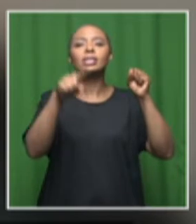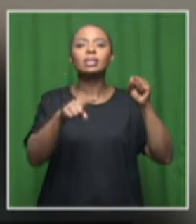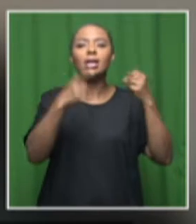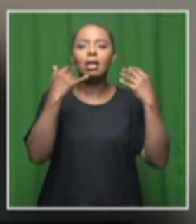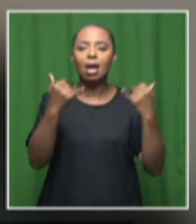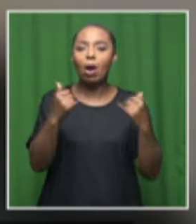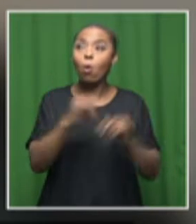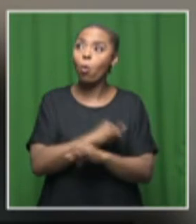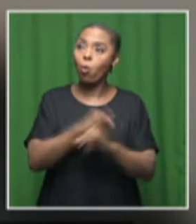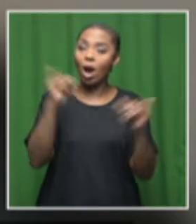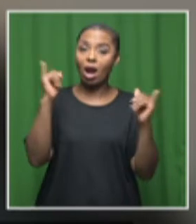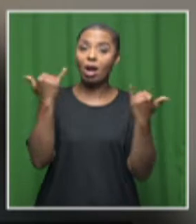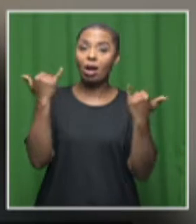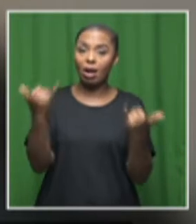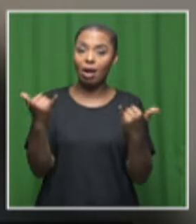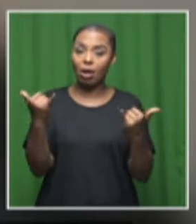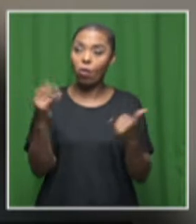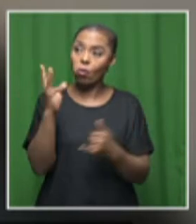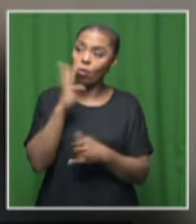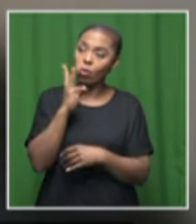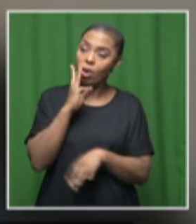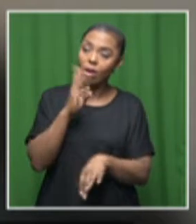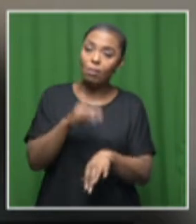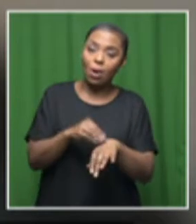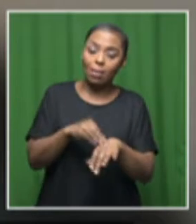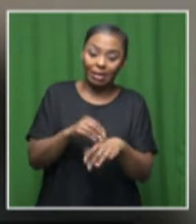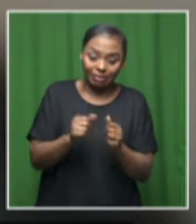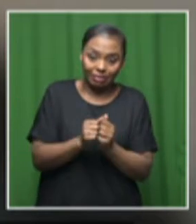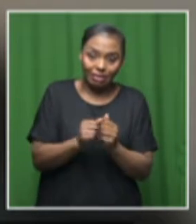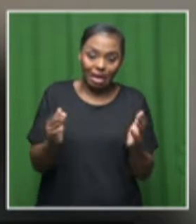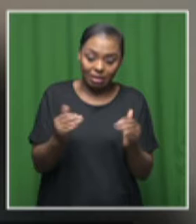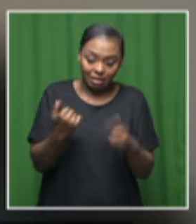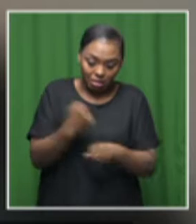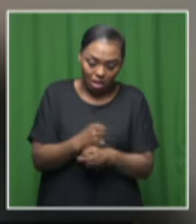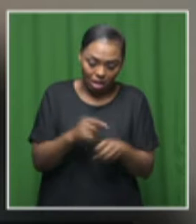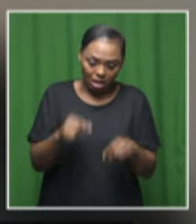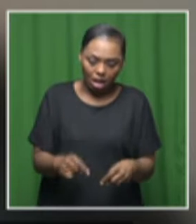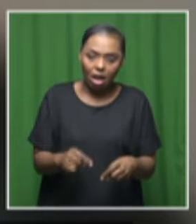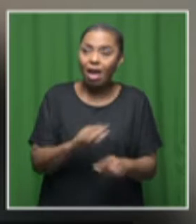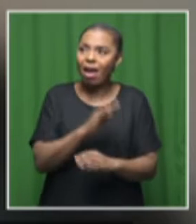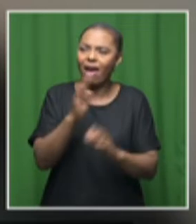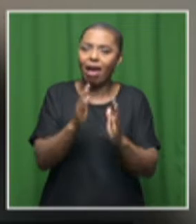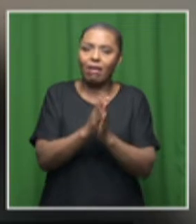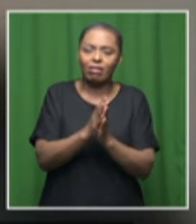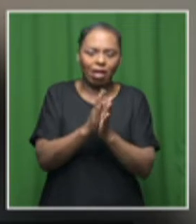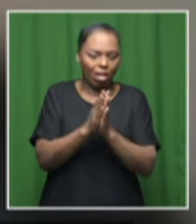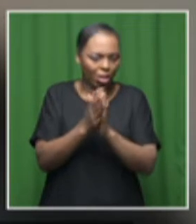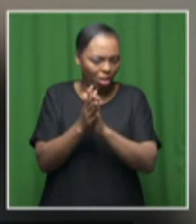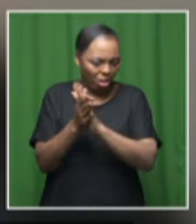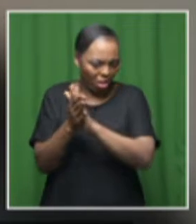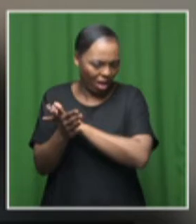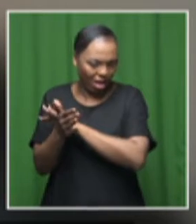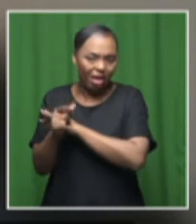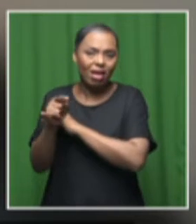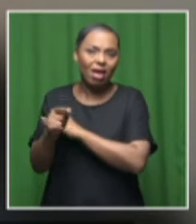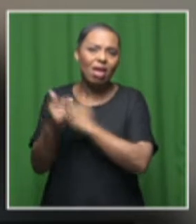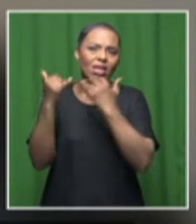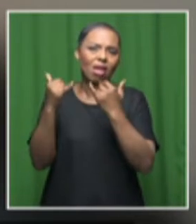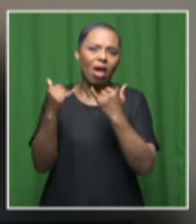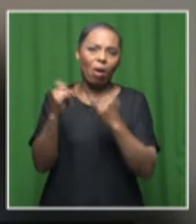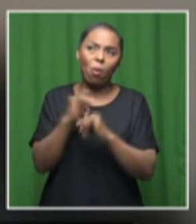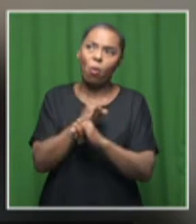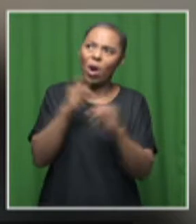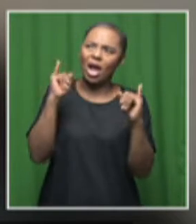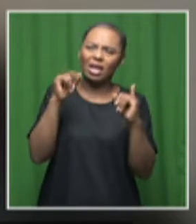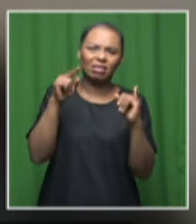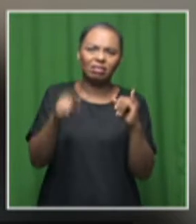it seems like since the beginning of this year that things have deteriorated quite rapidly with increase